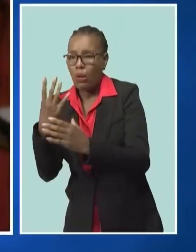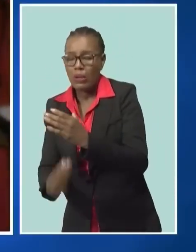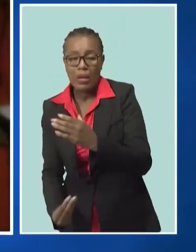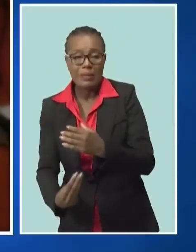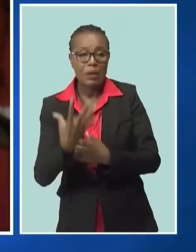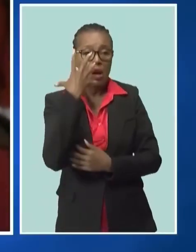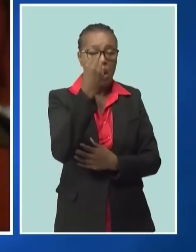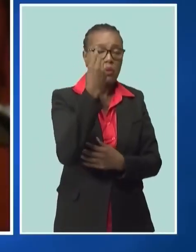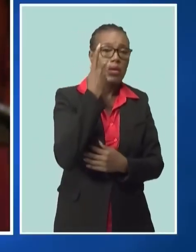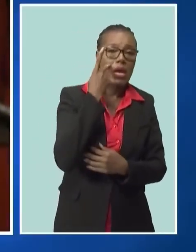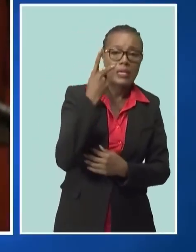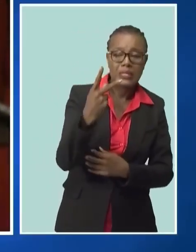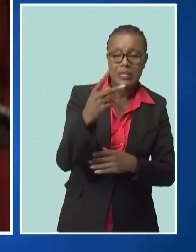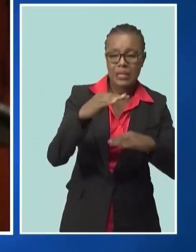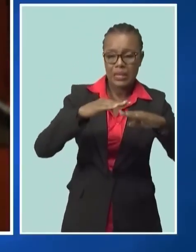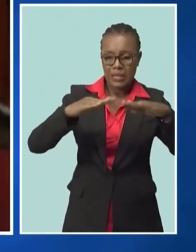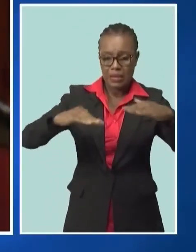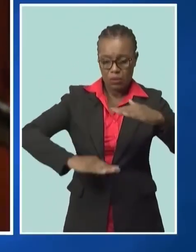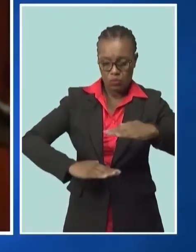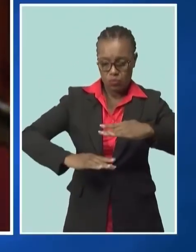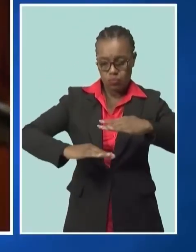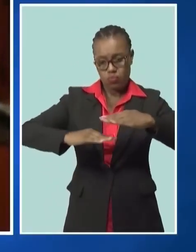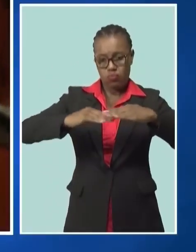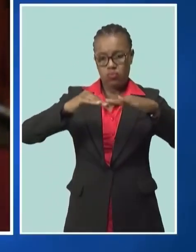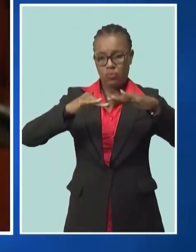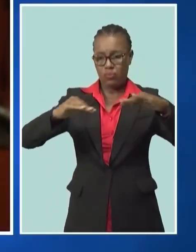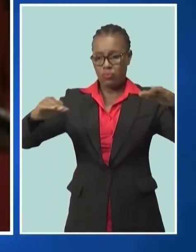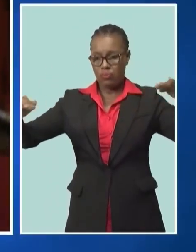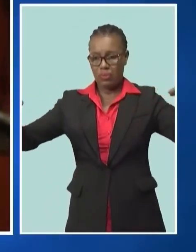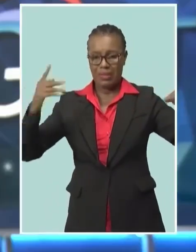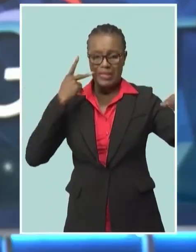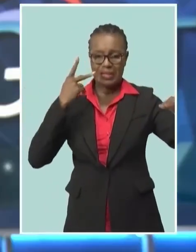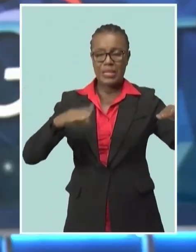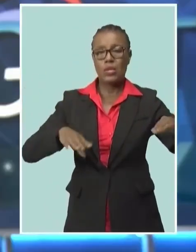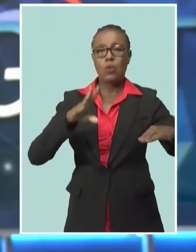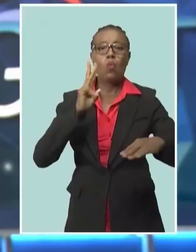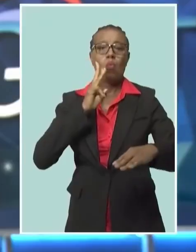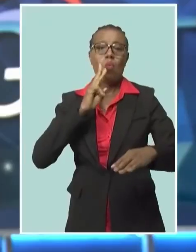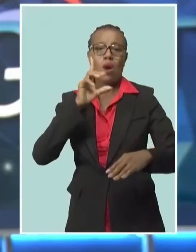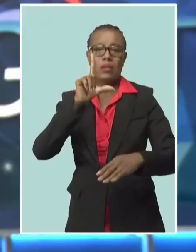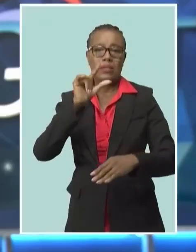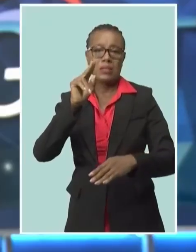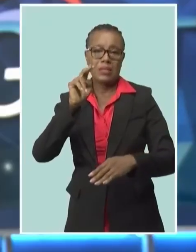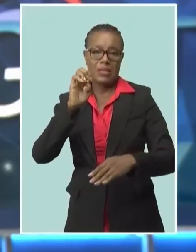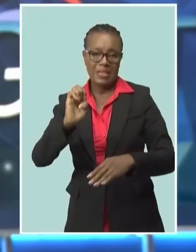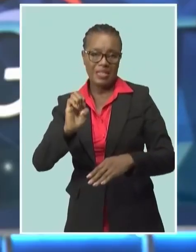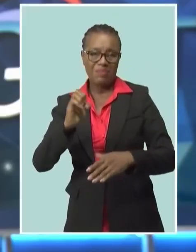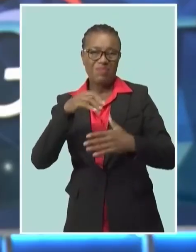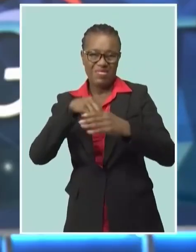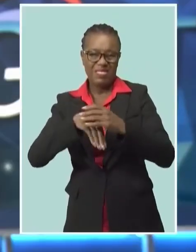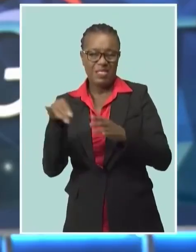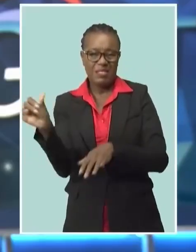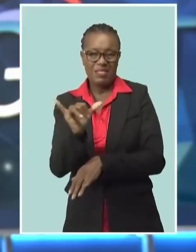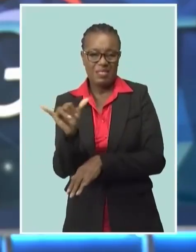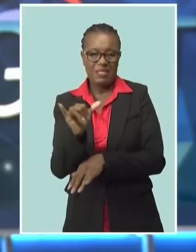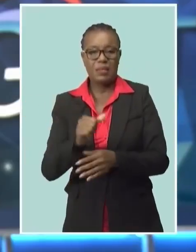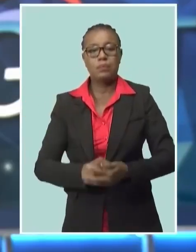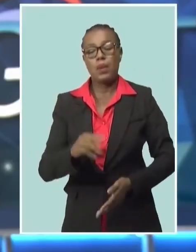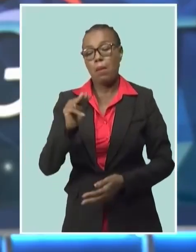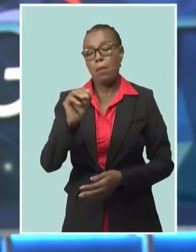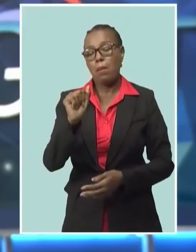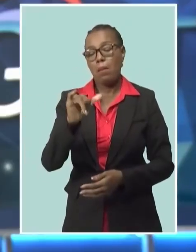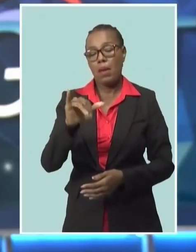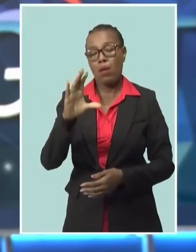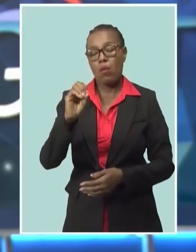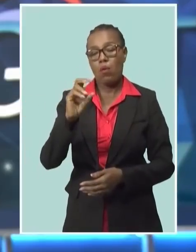outside. So I believe that carries on the inside as well. And it was a similar situation in Maycock's Terrace,